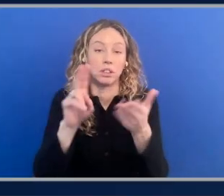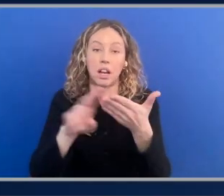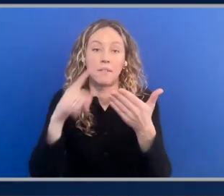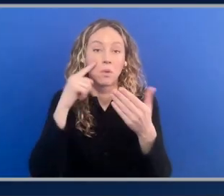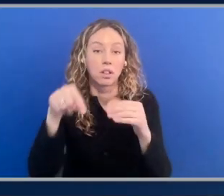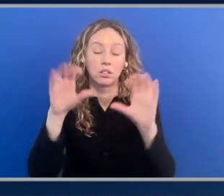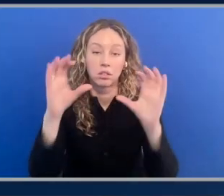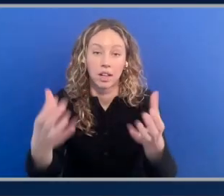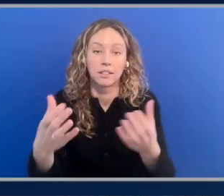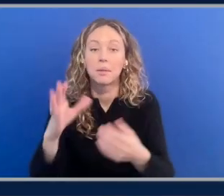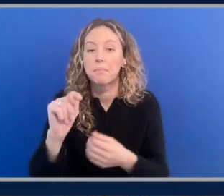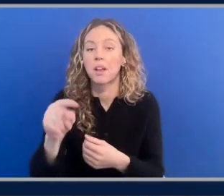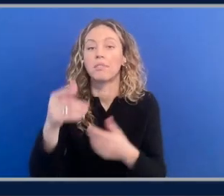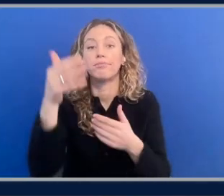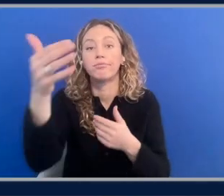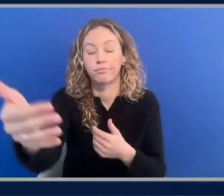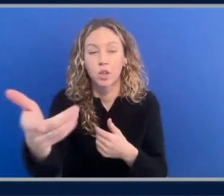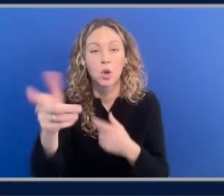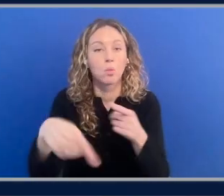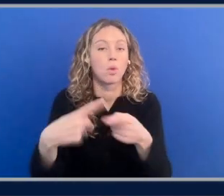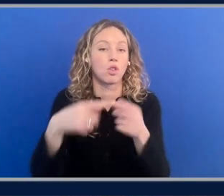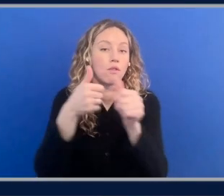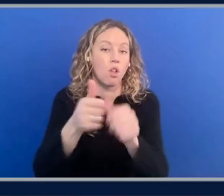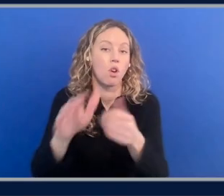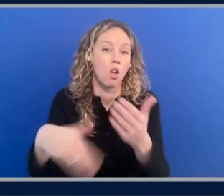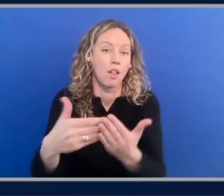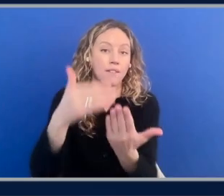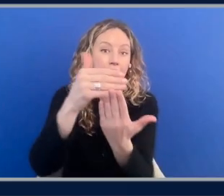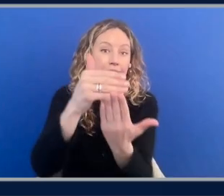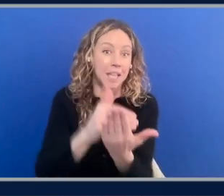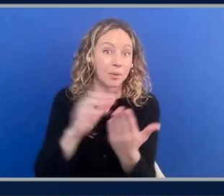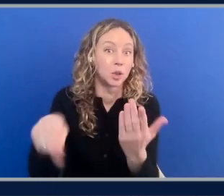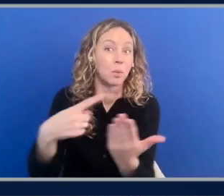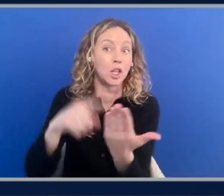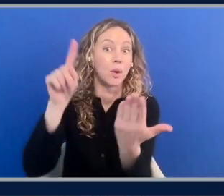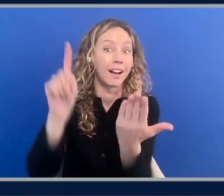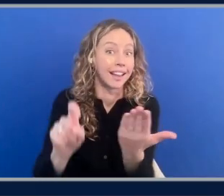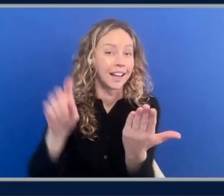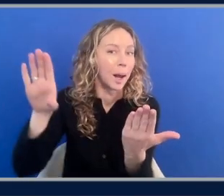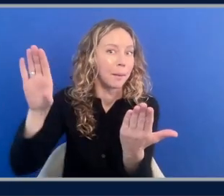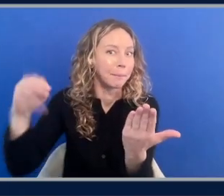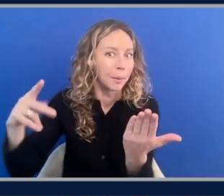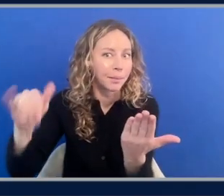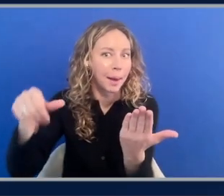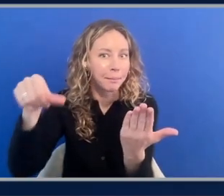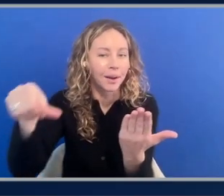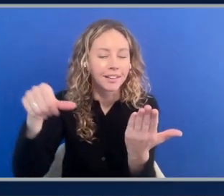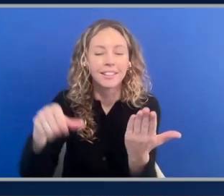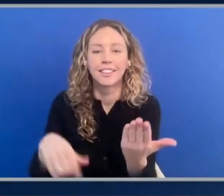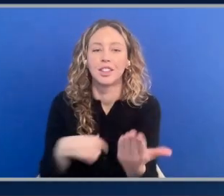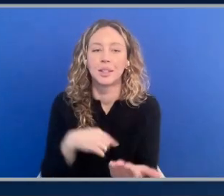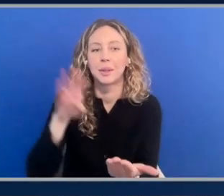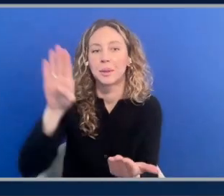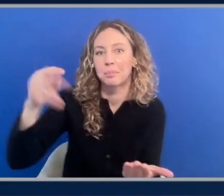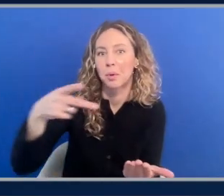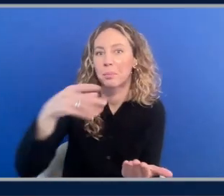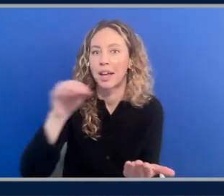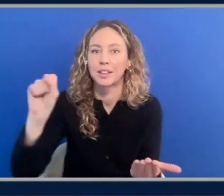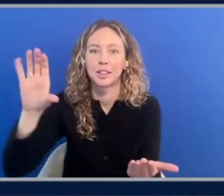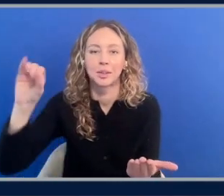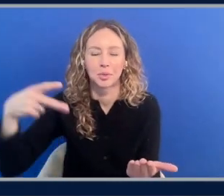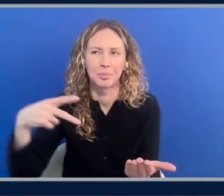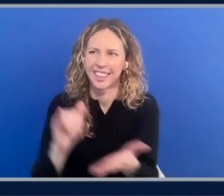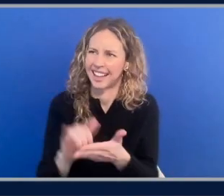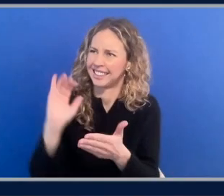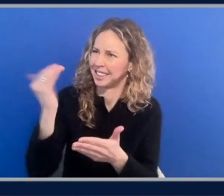But eventually, when you follow all the steps, once you boop that button, then boopity scoop. Boopity scoop. That sounds like